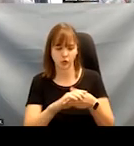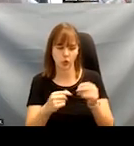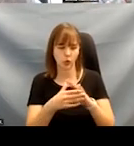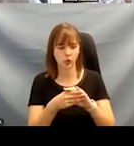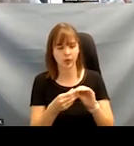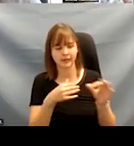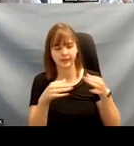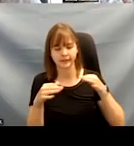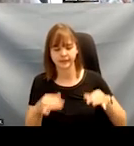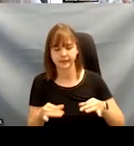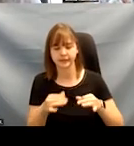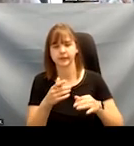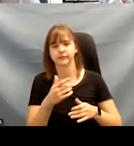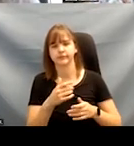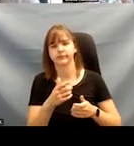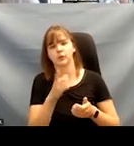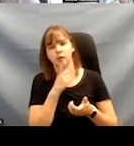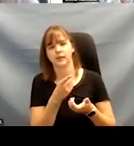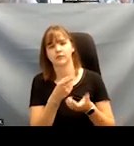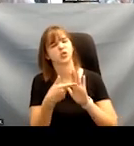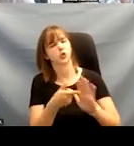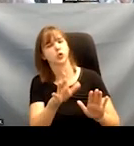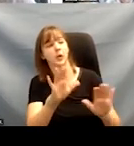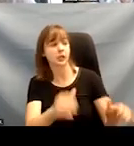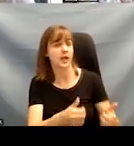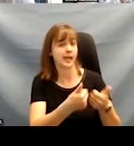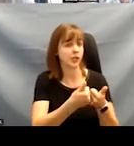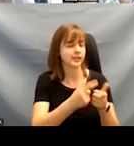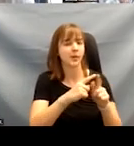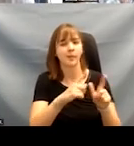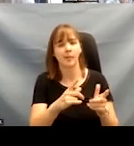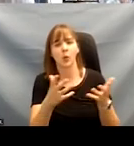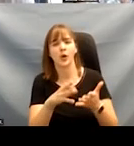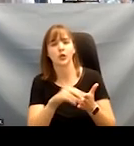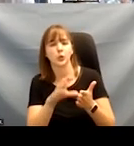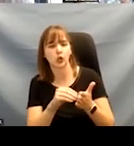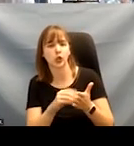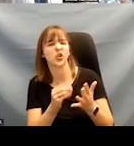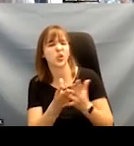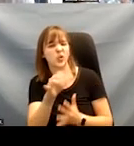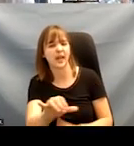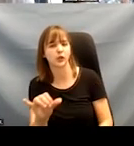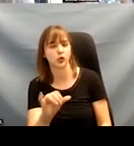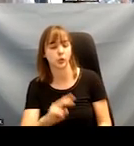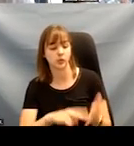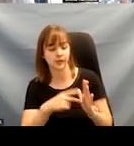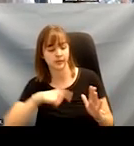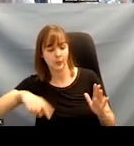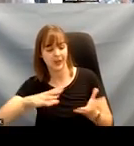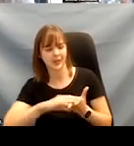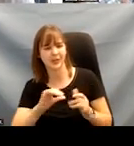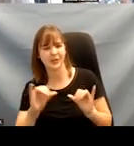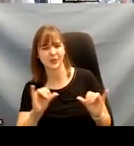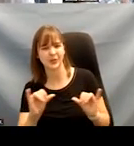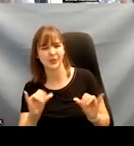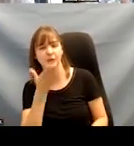you are all working through, and hopefully the many takeaways and learnings, you know, for all of us on today's call. So thank